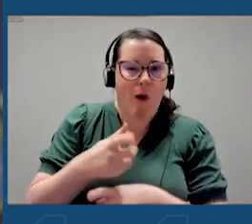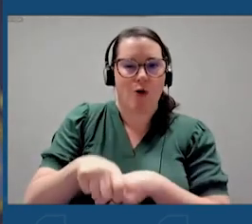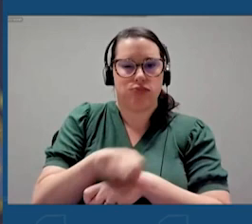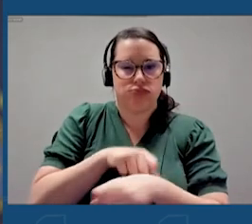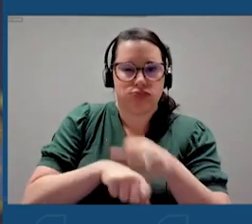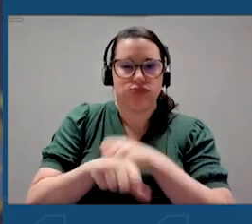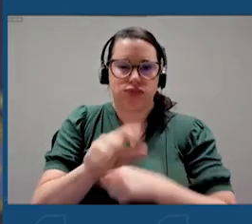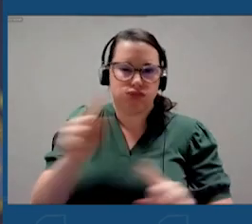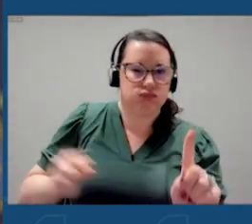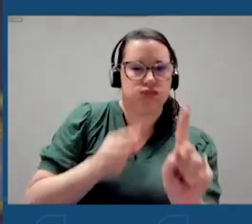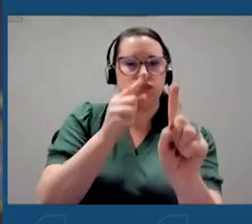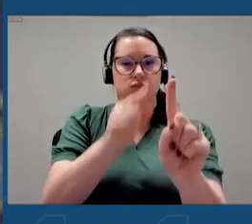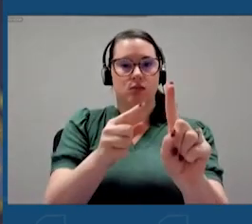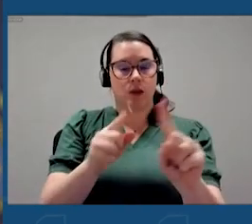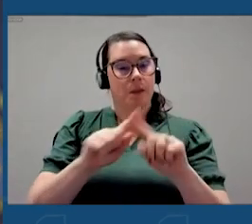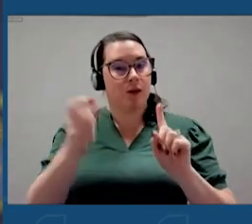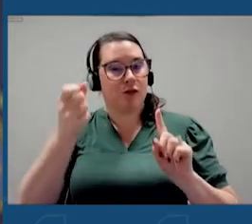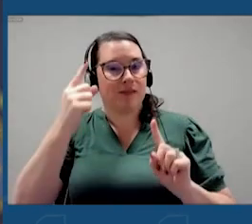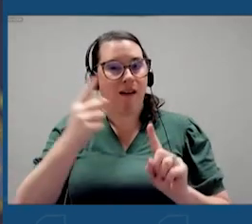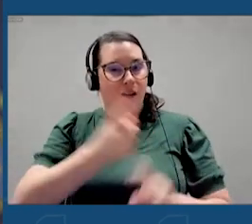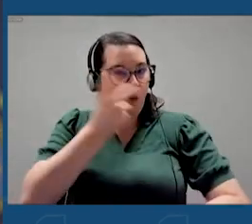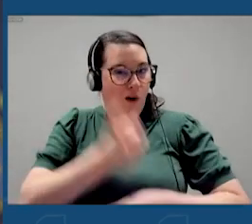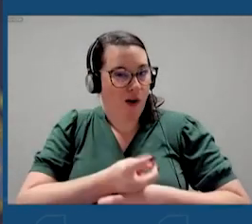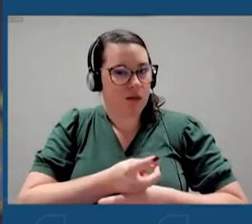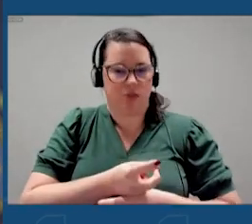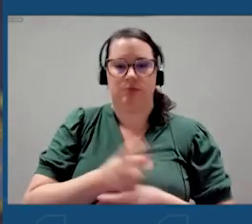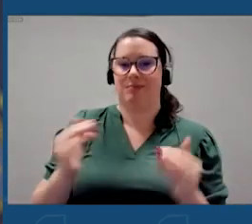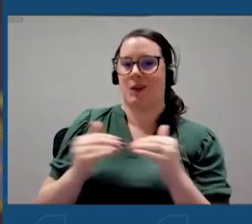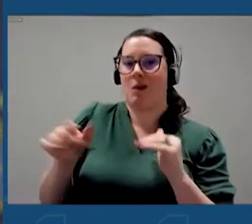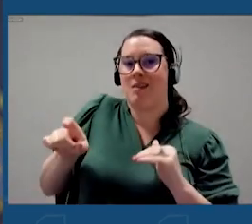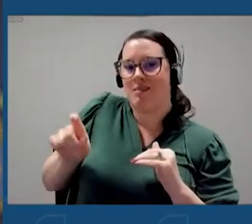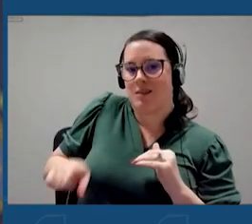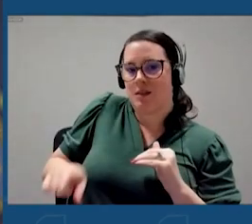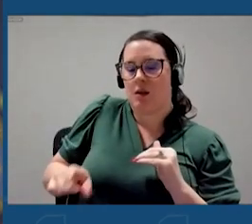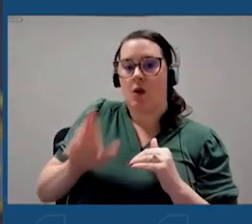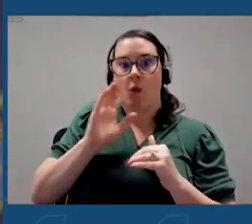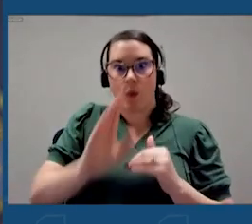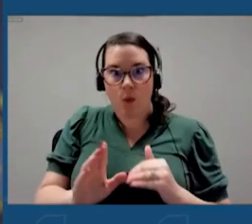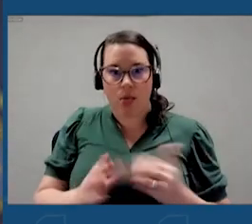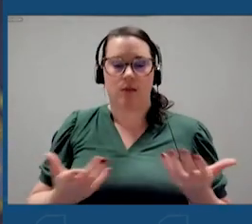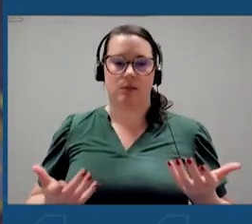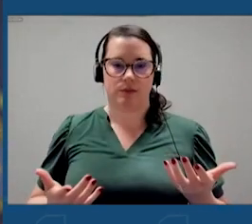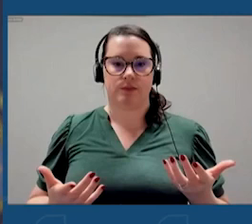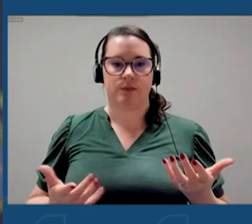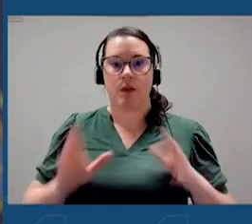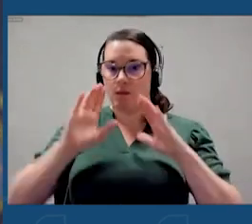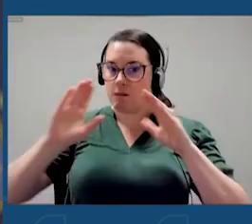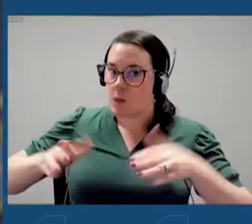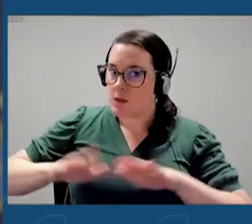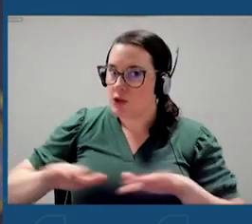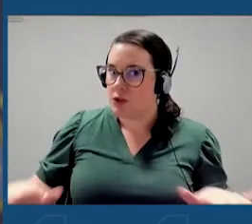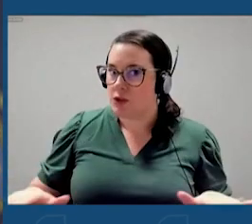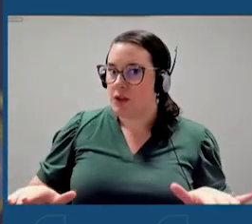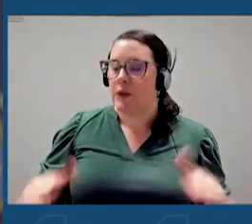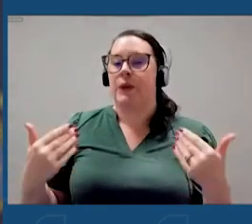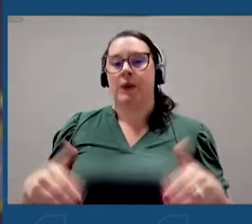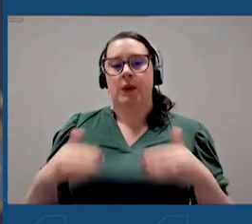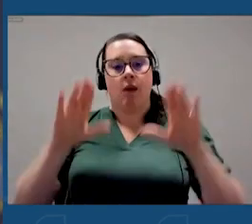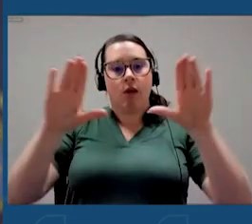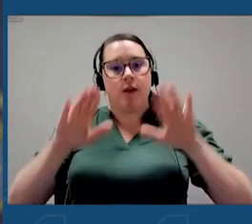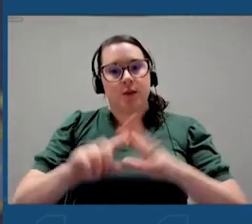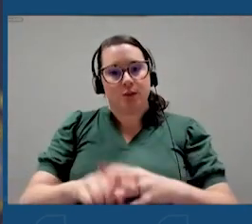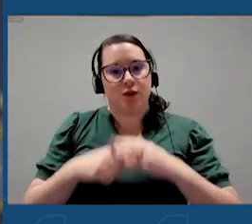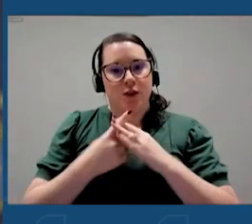the necessary ones. And we will meet this moment. And focusing on our children is a great start.